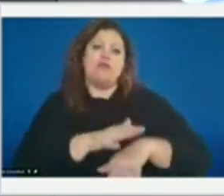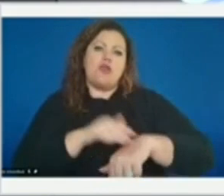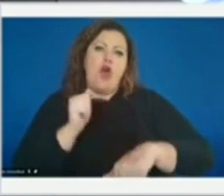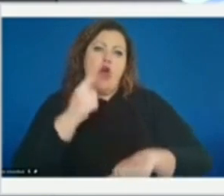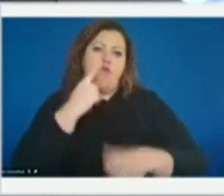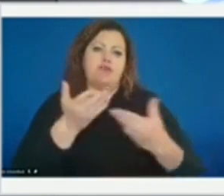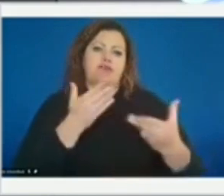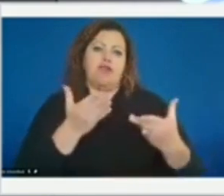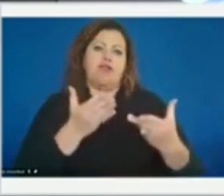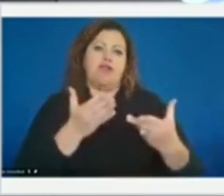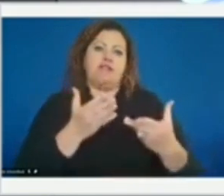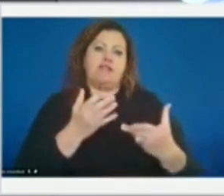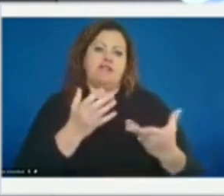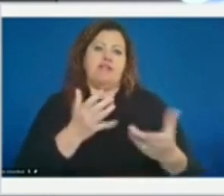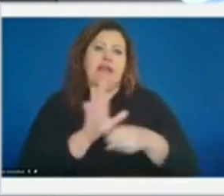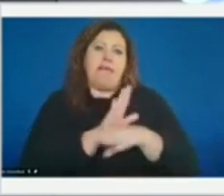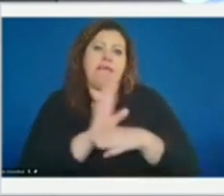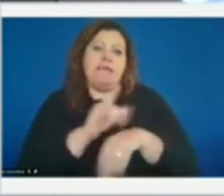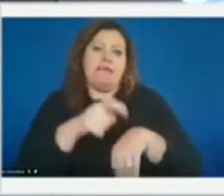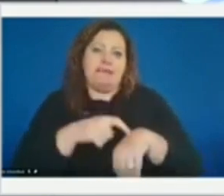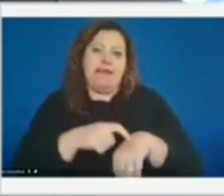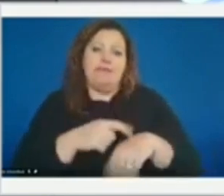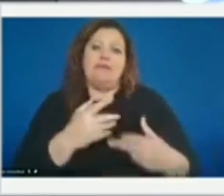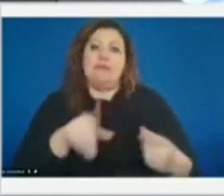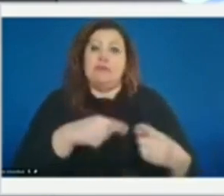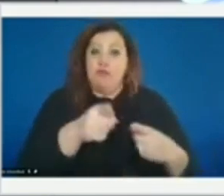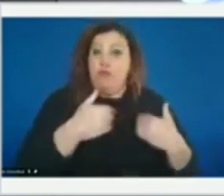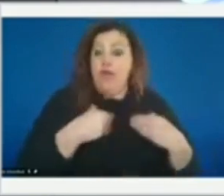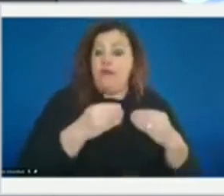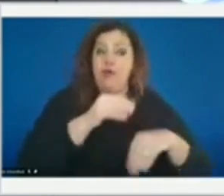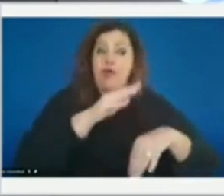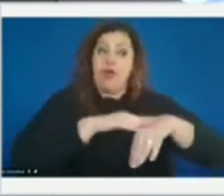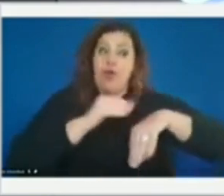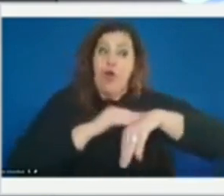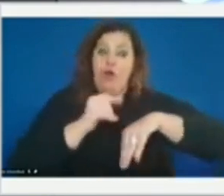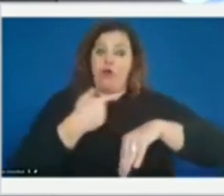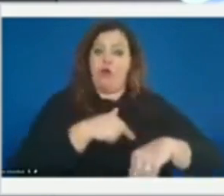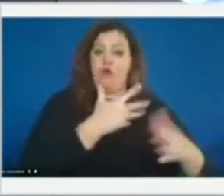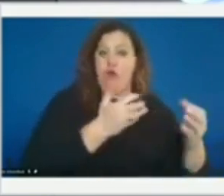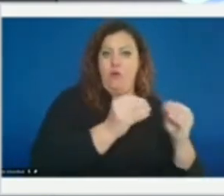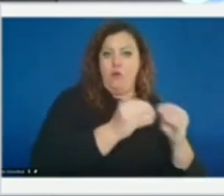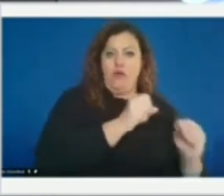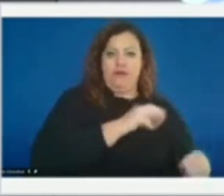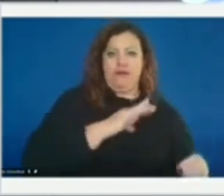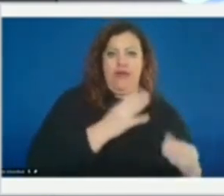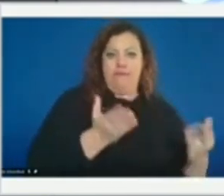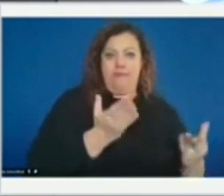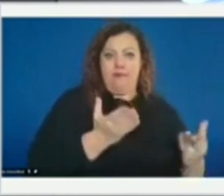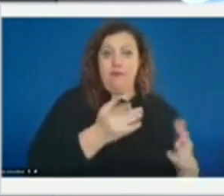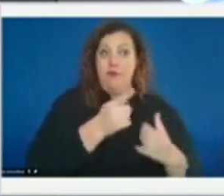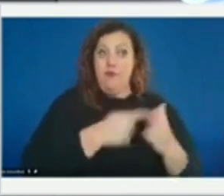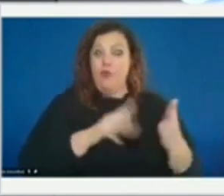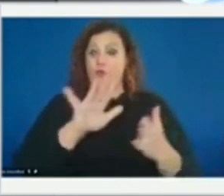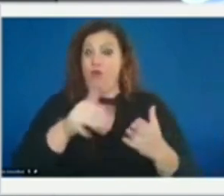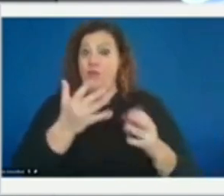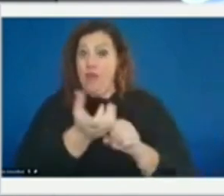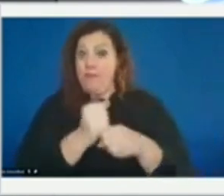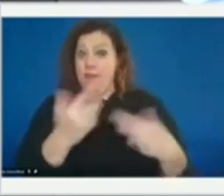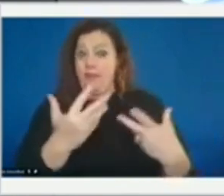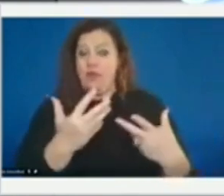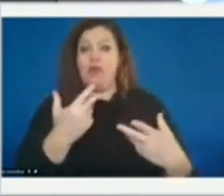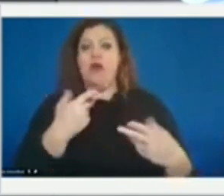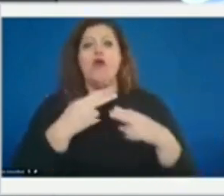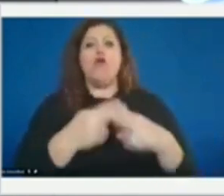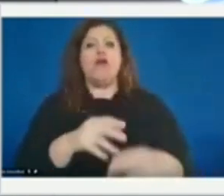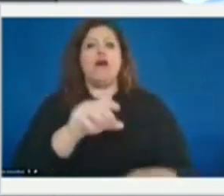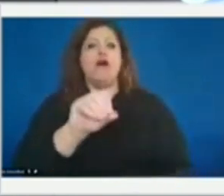but that's what it means. So when we have more call volume, we want to have more staffing here. And what that created was what we call an overlap, which means